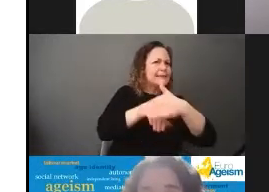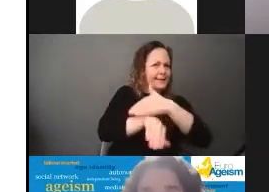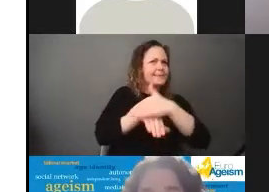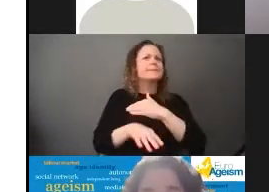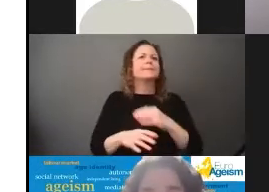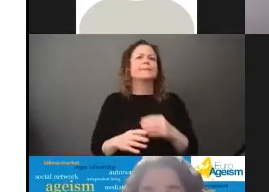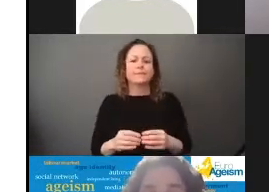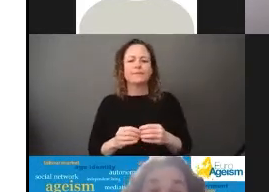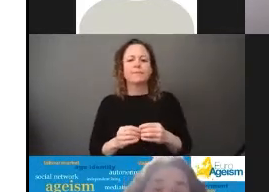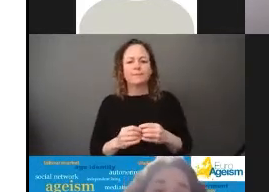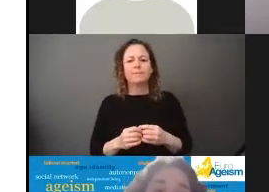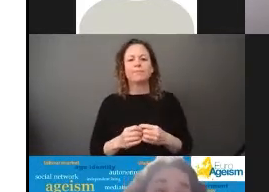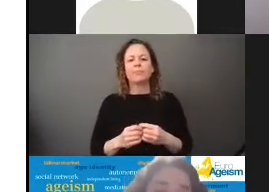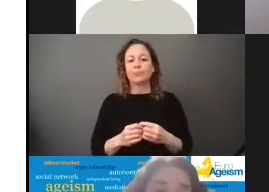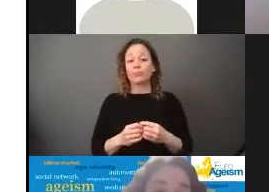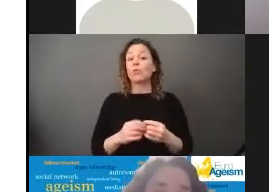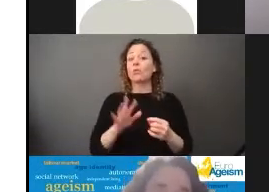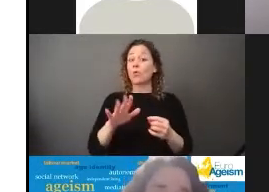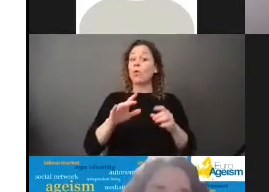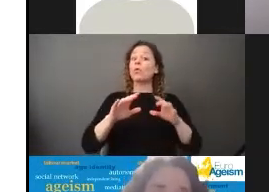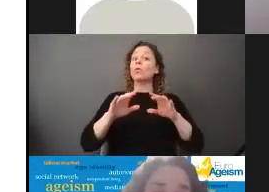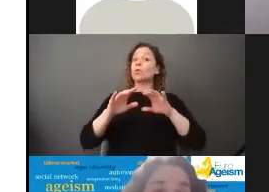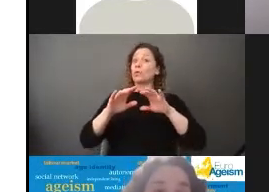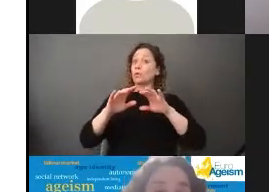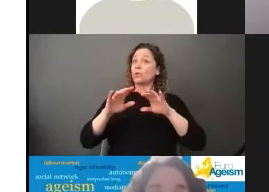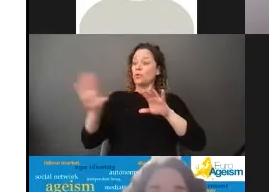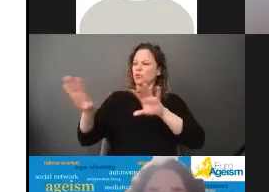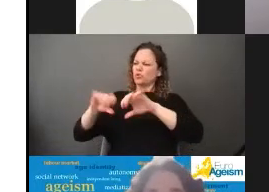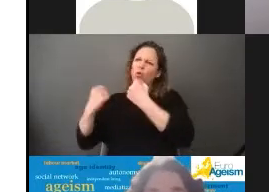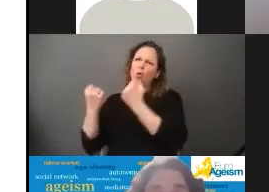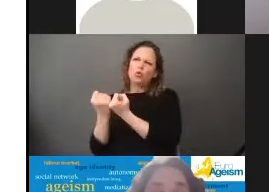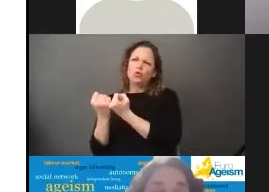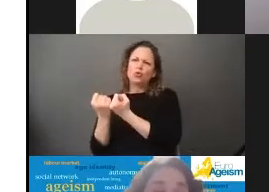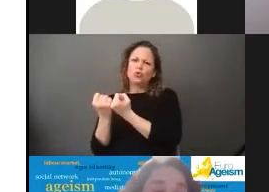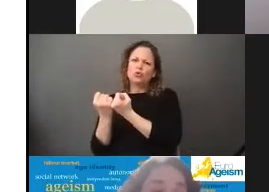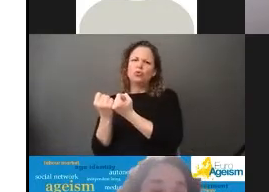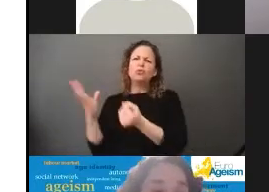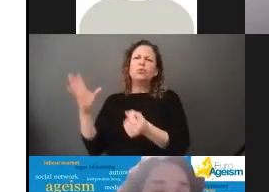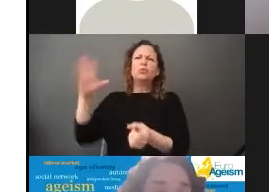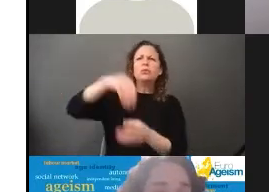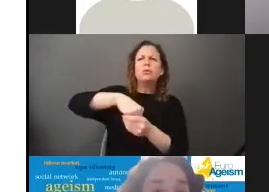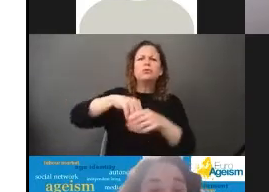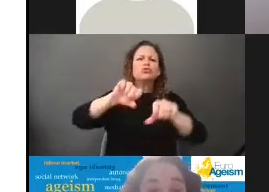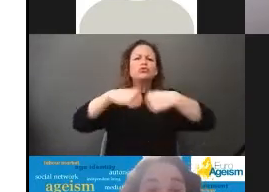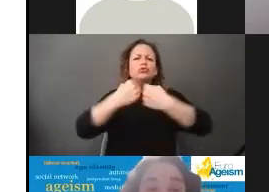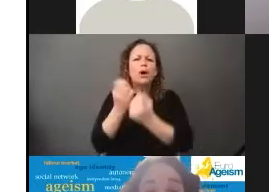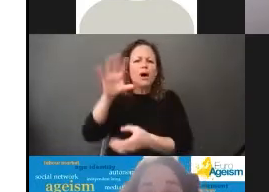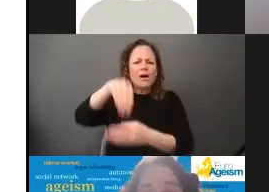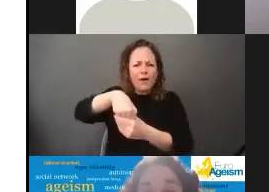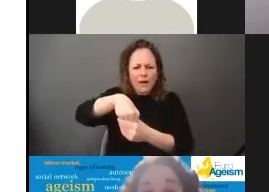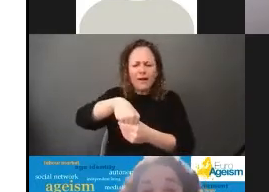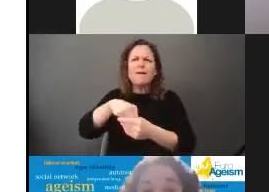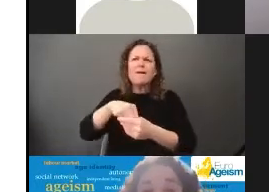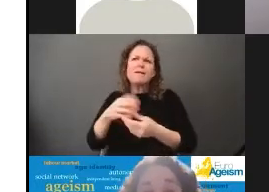social contribution and then of a vulnerability. For social contribution, you see the first part. This is why my parents deserve to